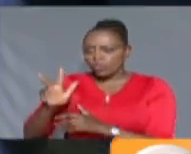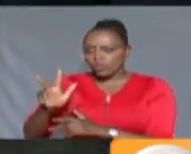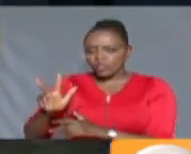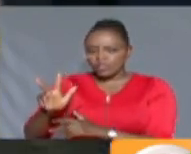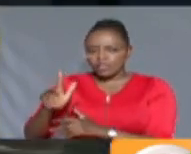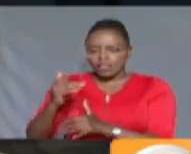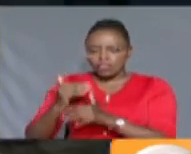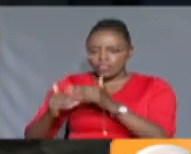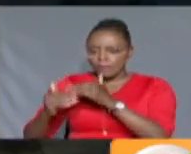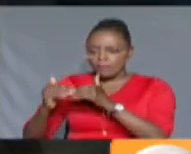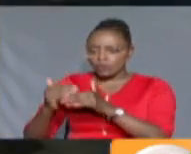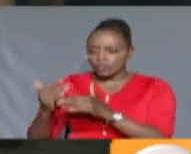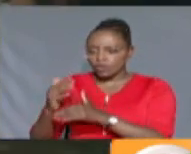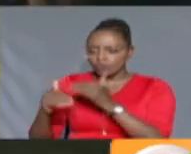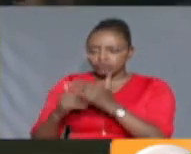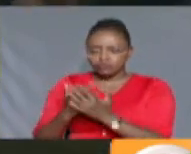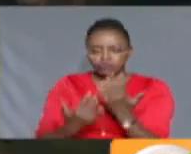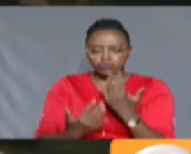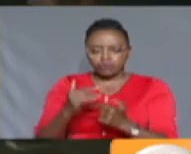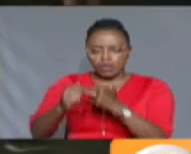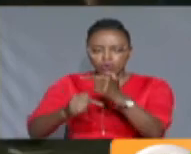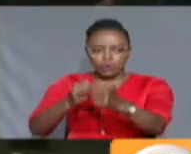of the buildings are still on fire,